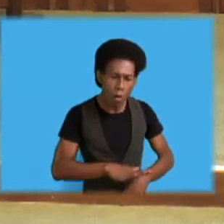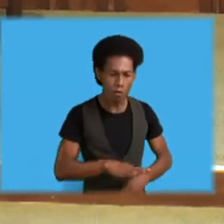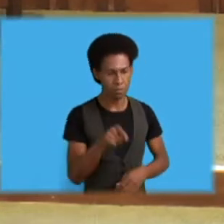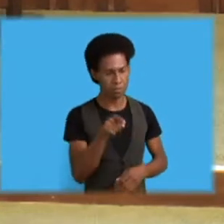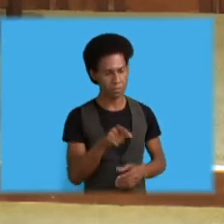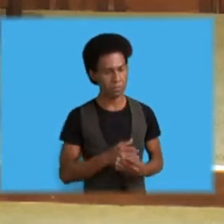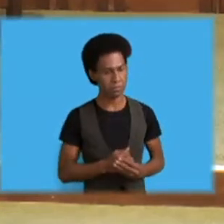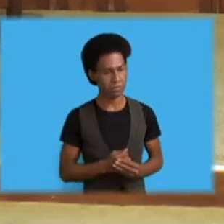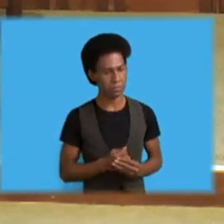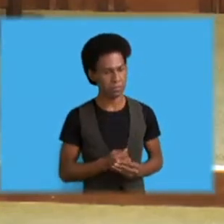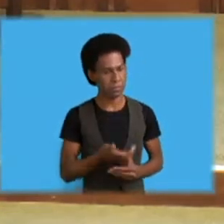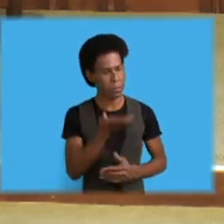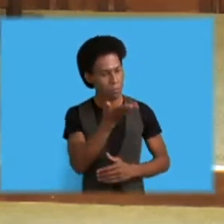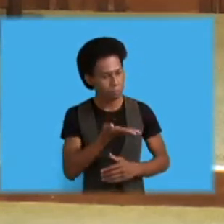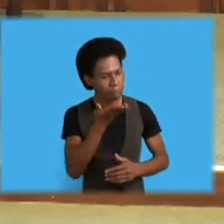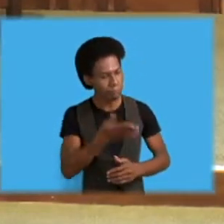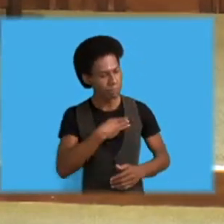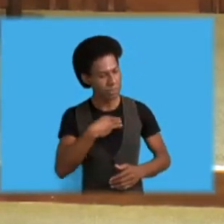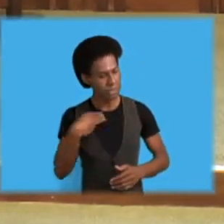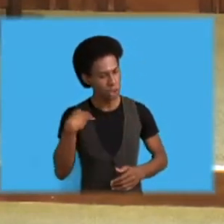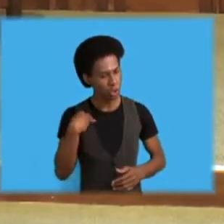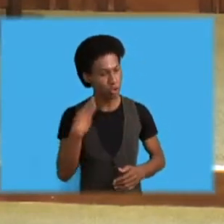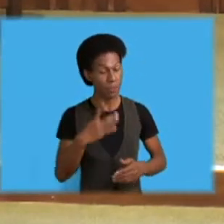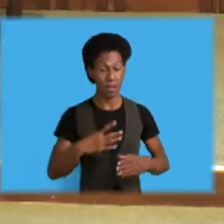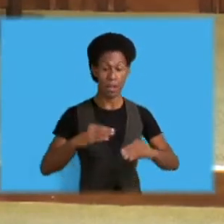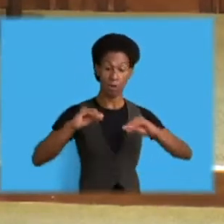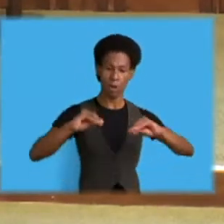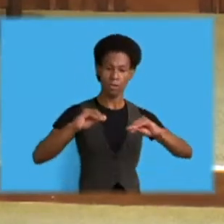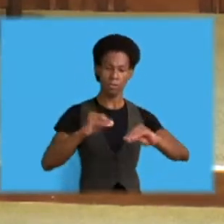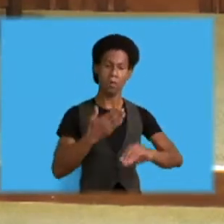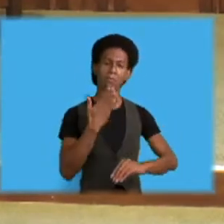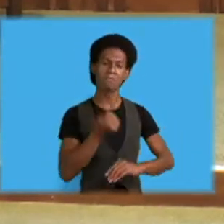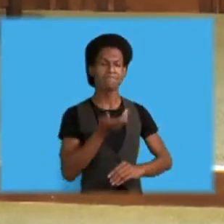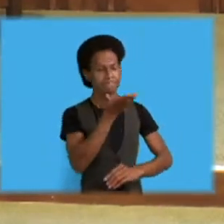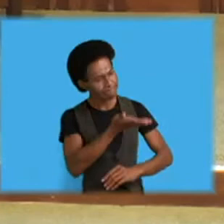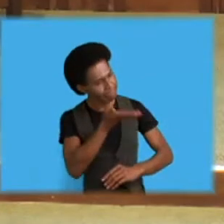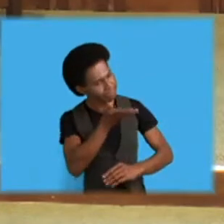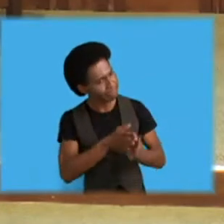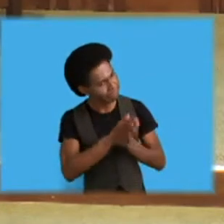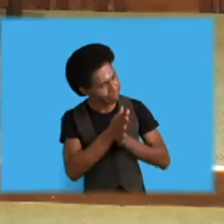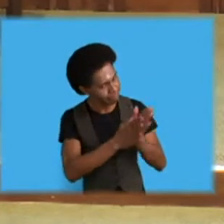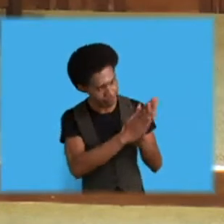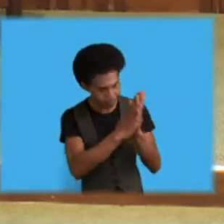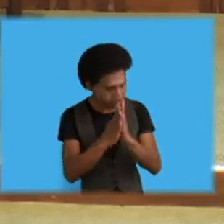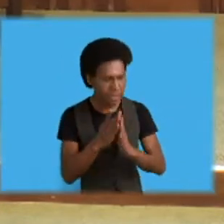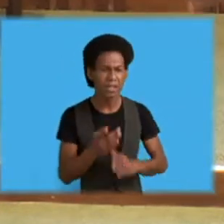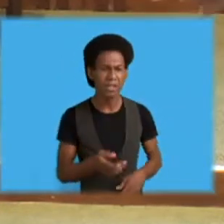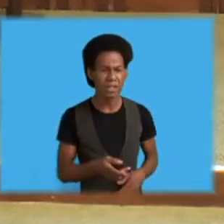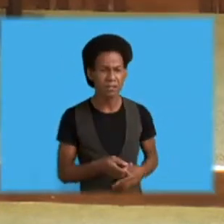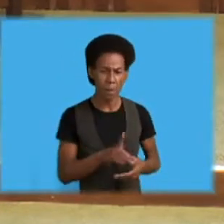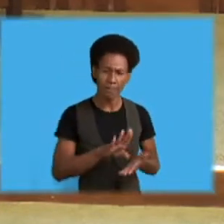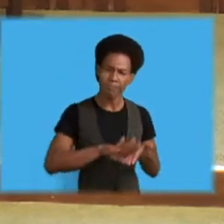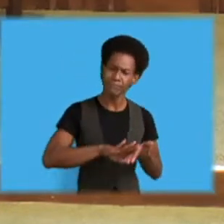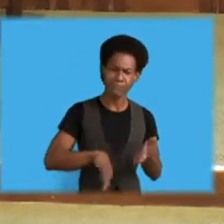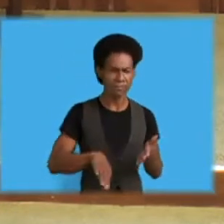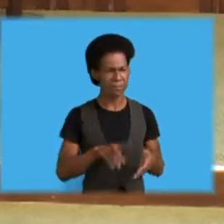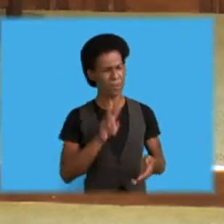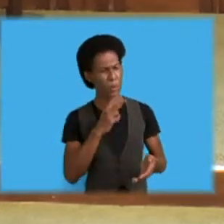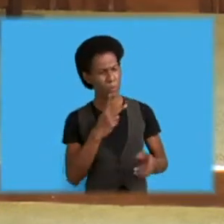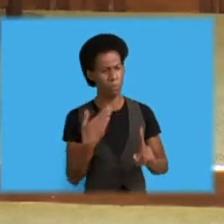Minister for Education, let's cut out this crap of getting people here,